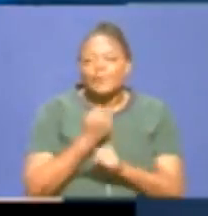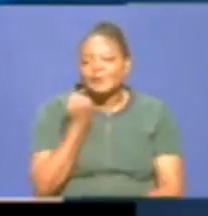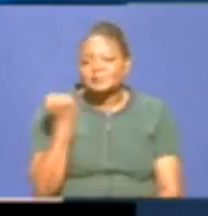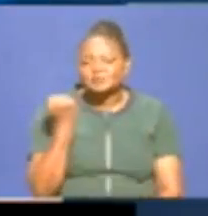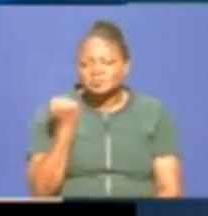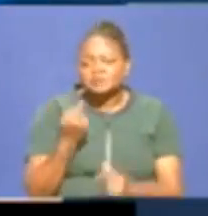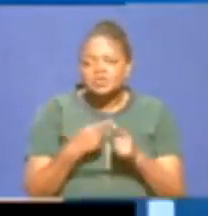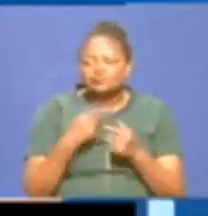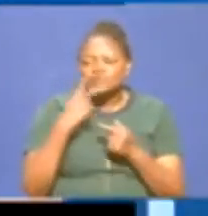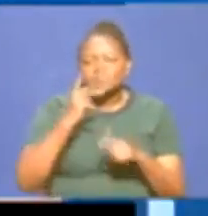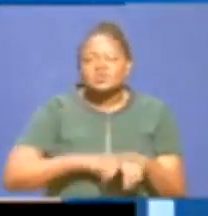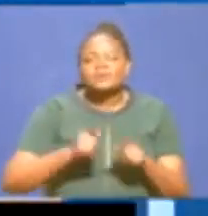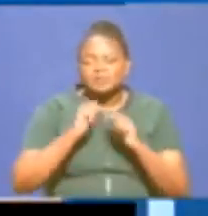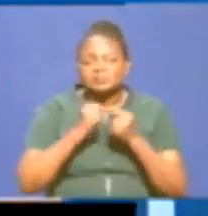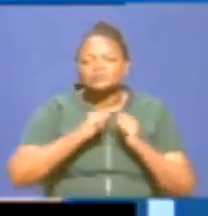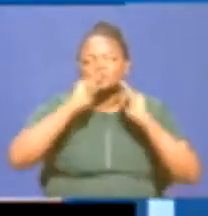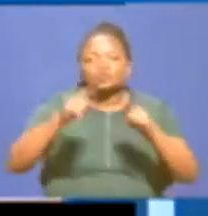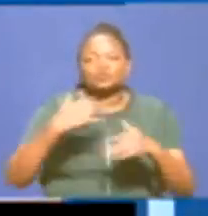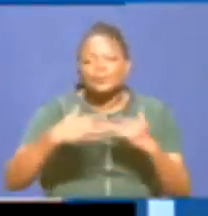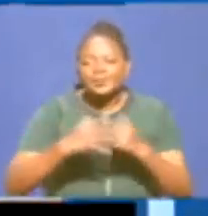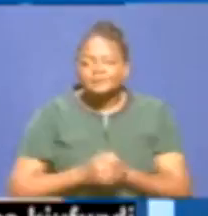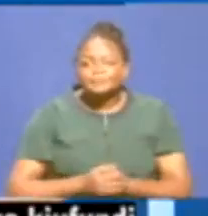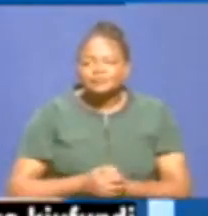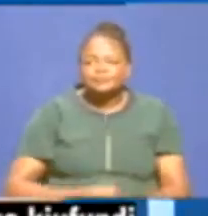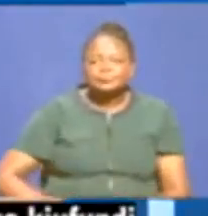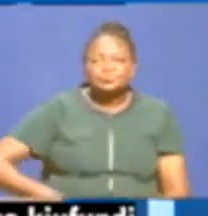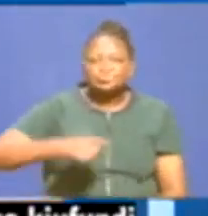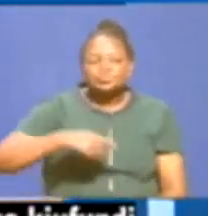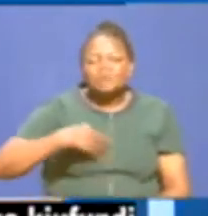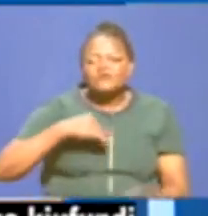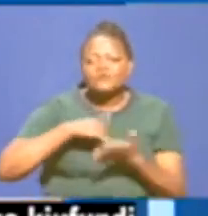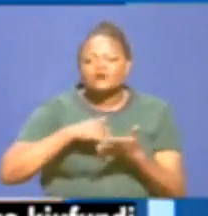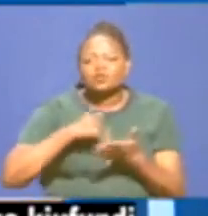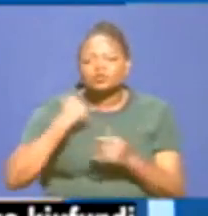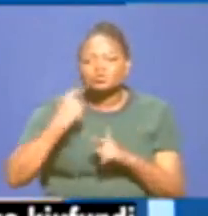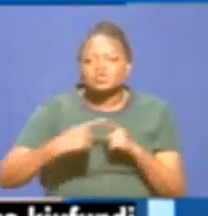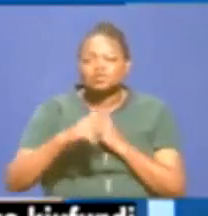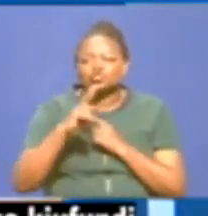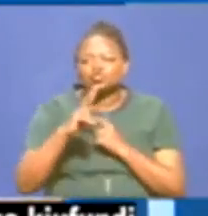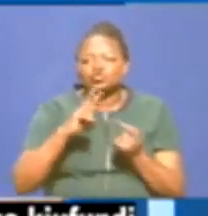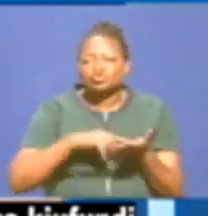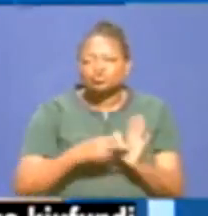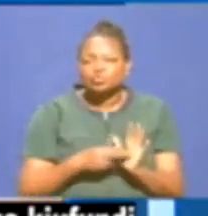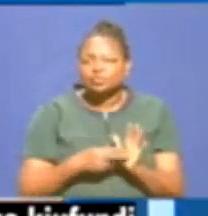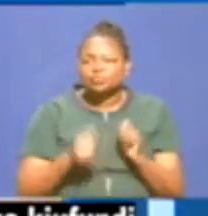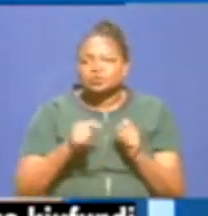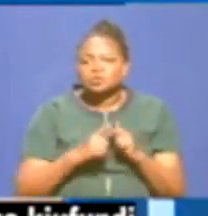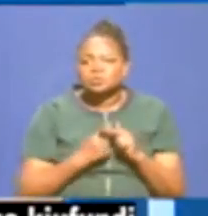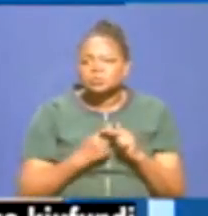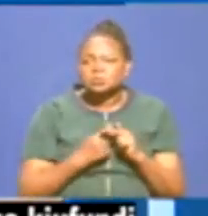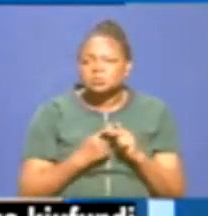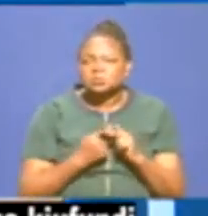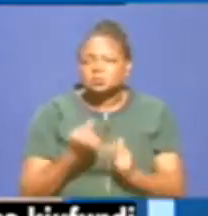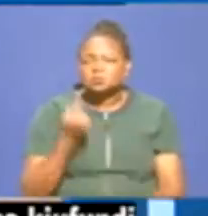see that when the team takes the field. We have engaged him on a two-year contract, which started yesterday.